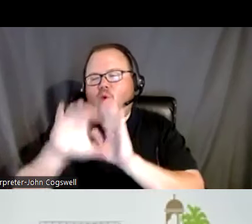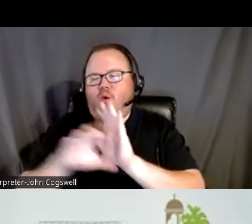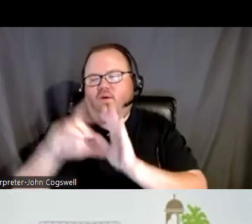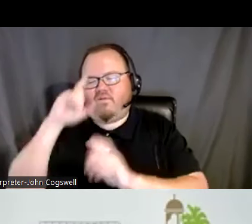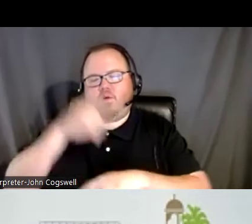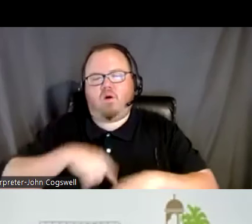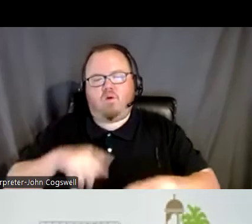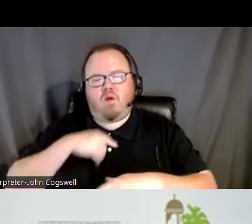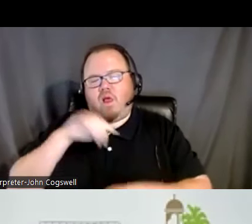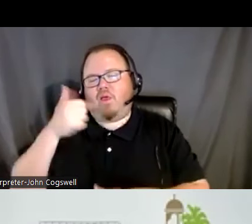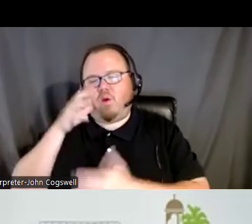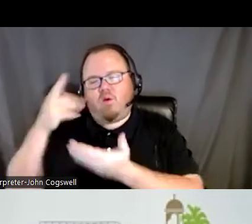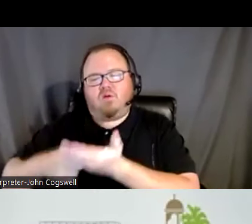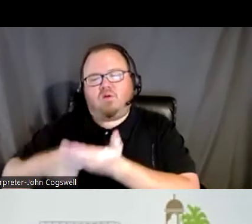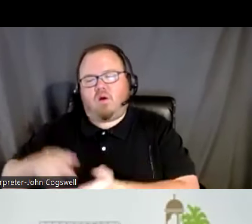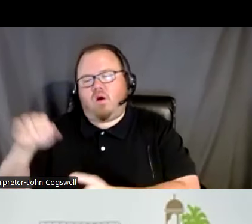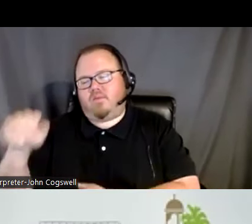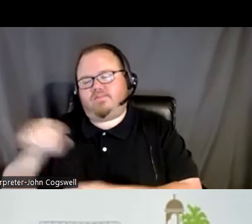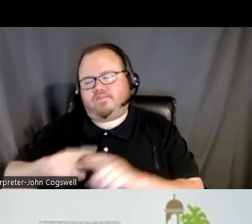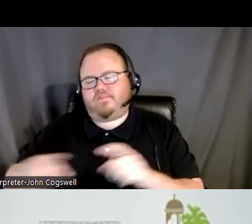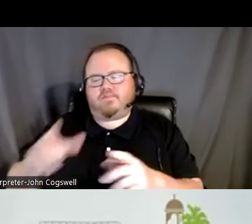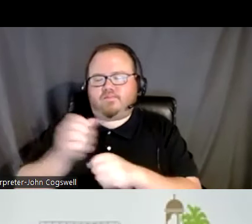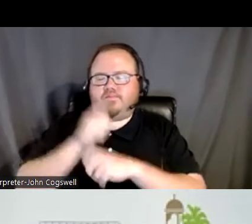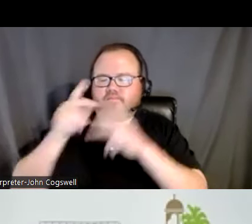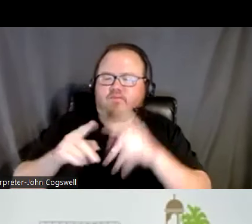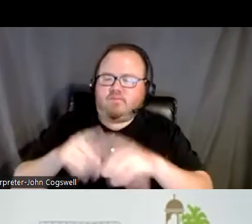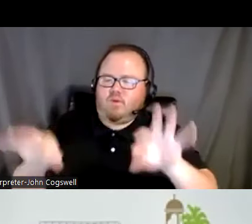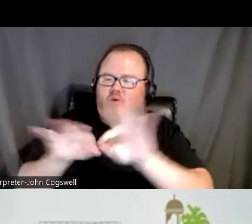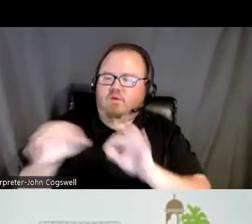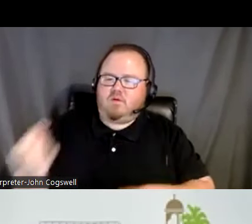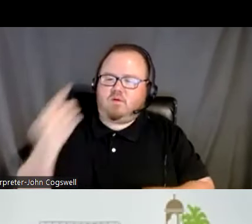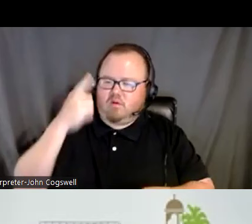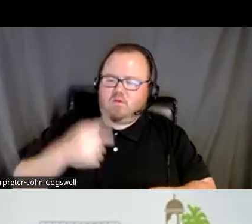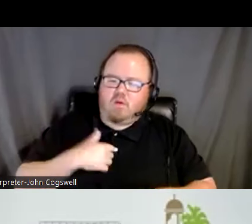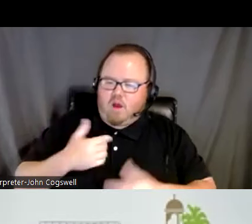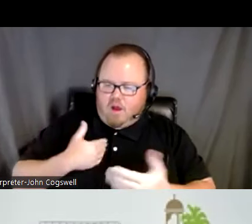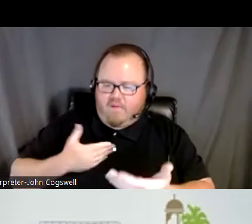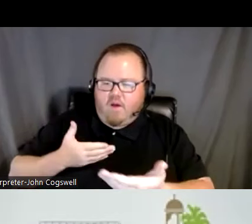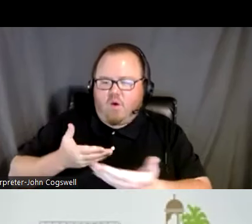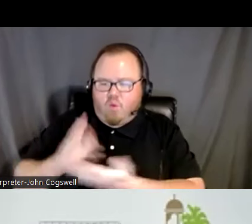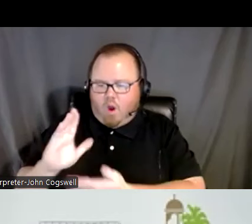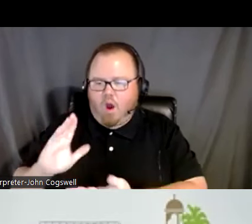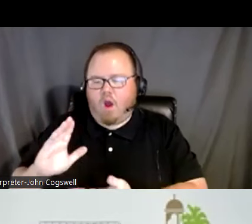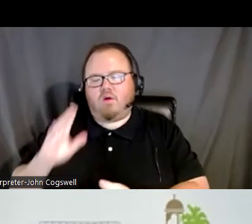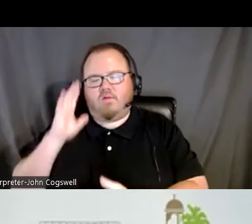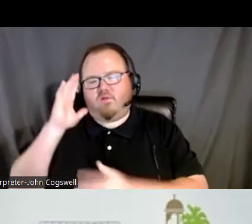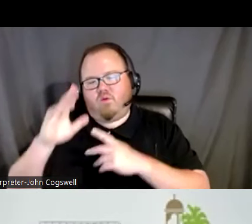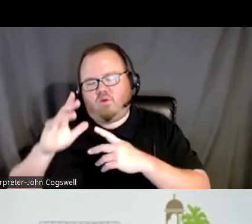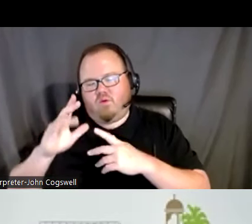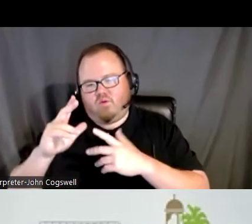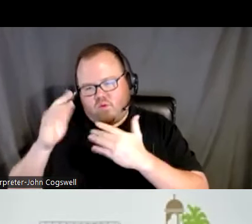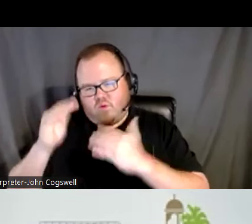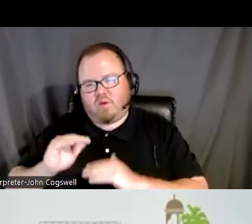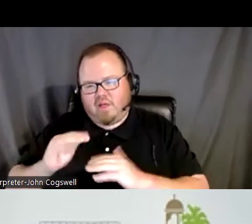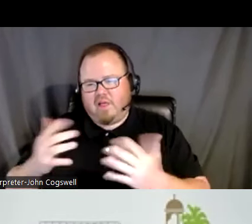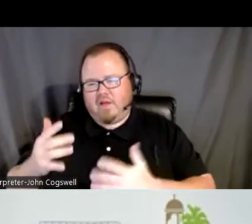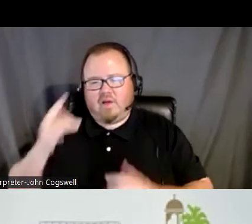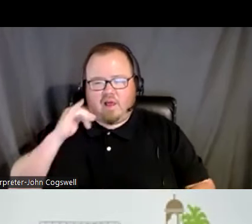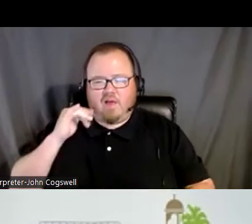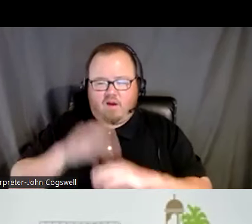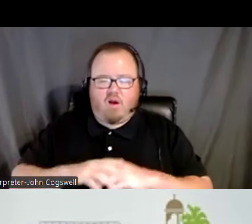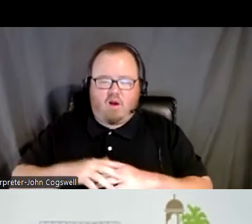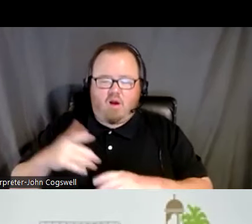going to talk about in a second, but just getting people to understand that there are rights For as restrictive as California is on gun